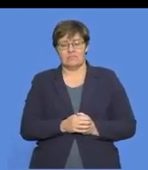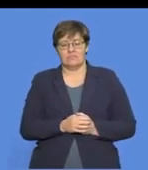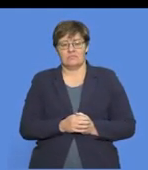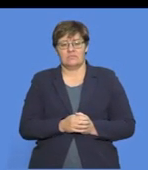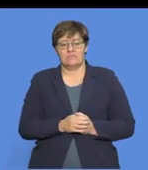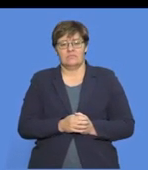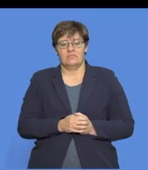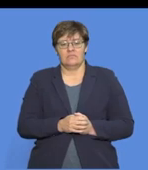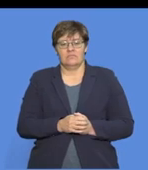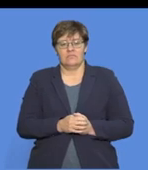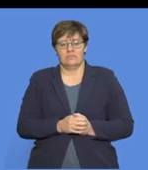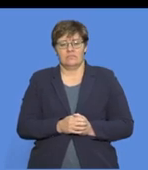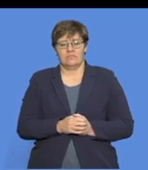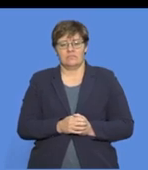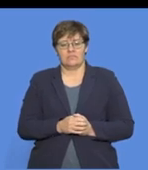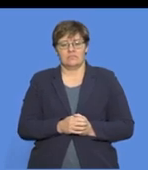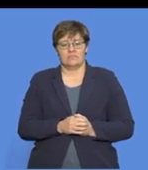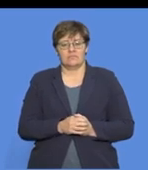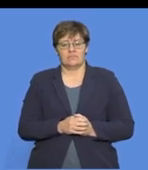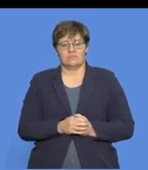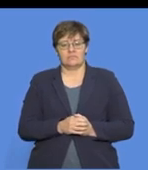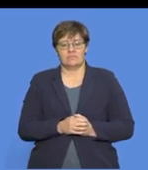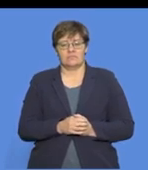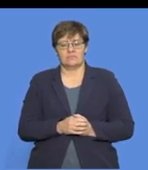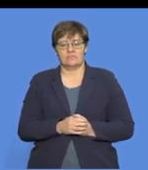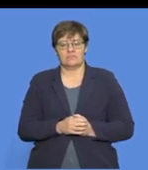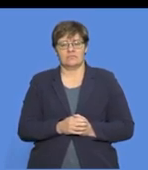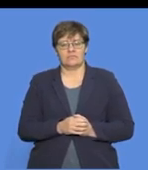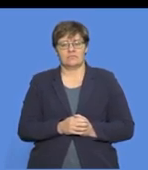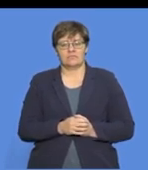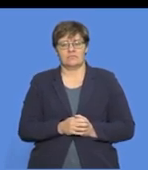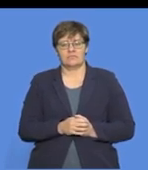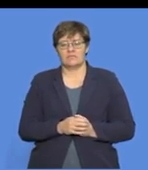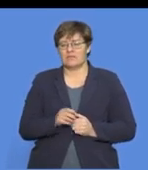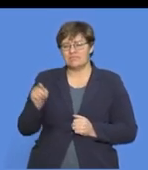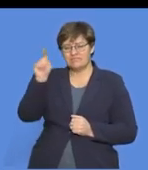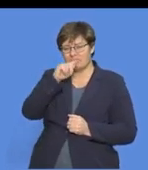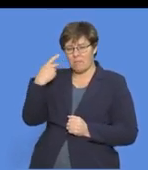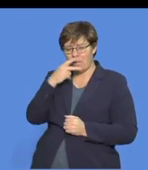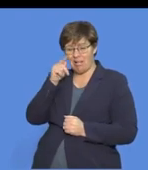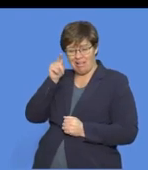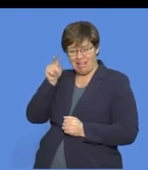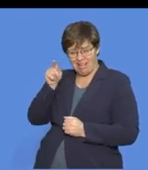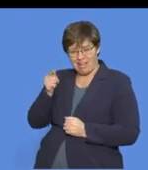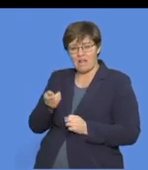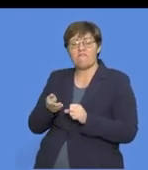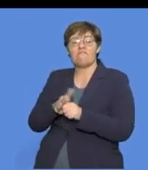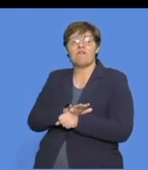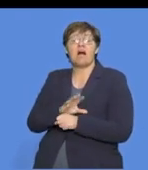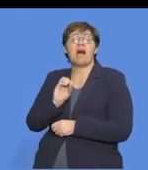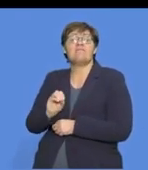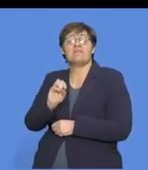Here you would see those purple things filled with starch. They are